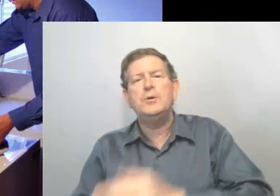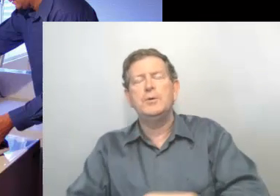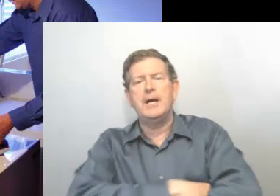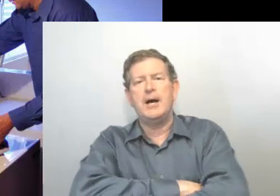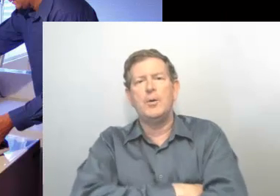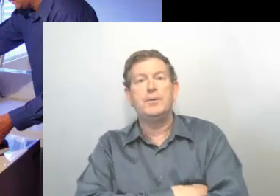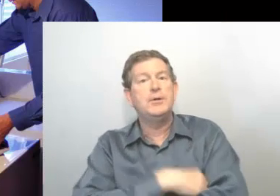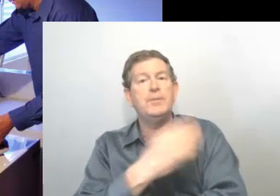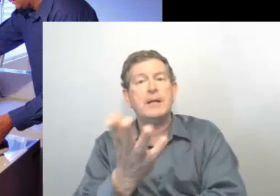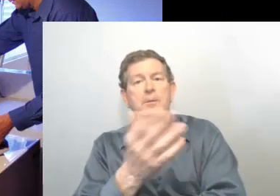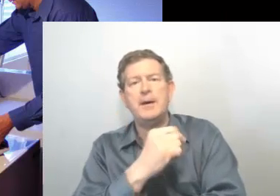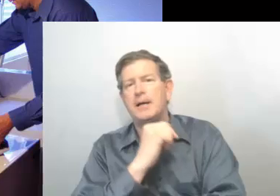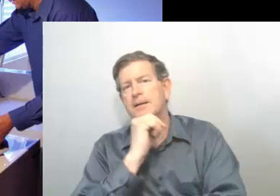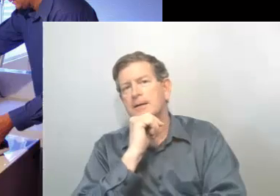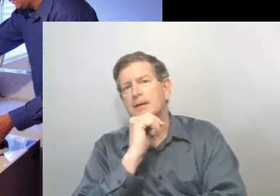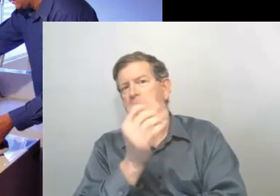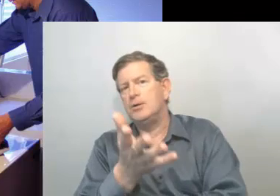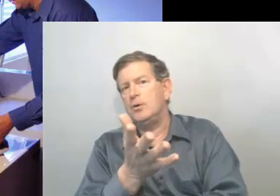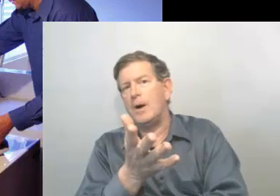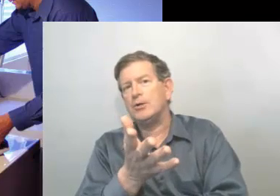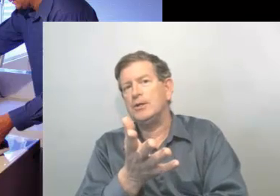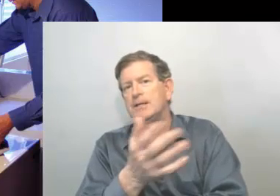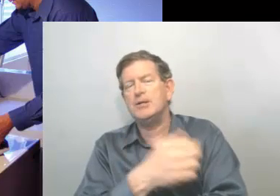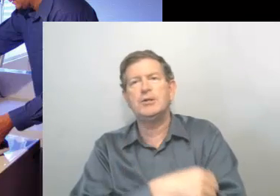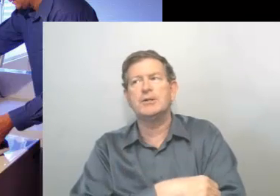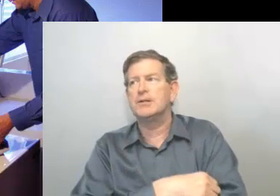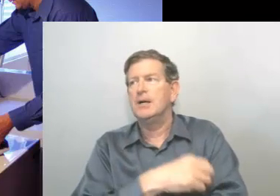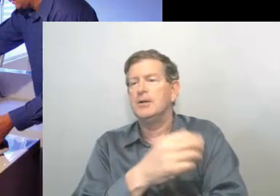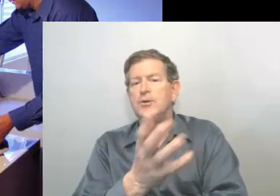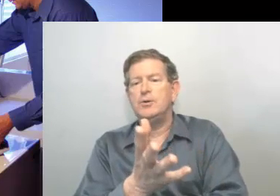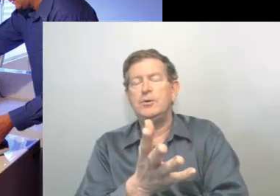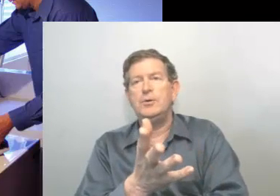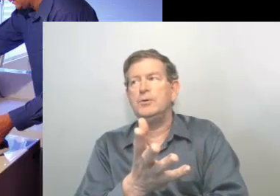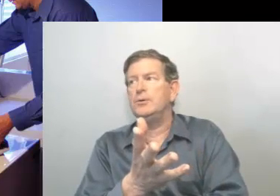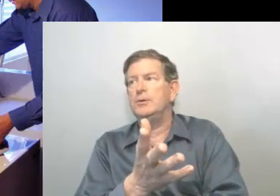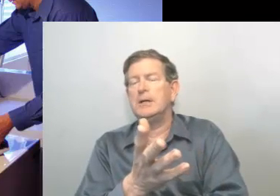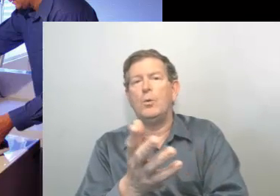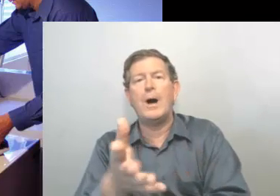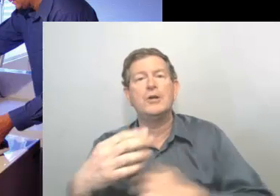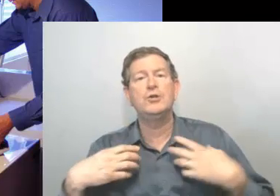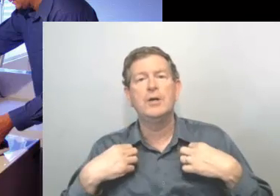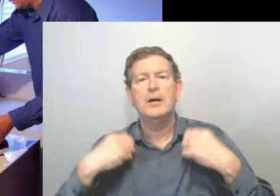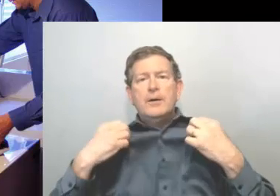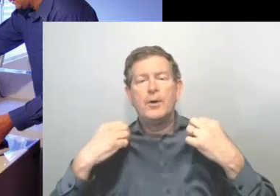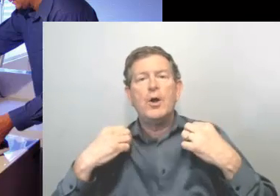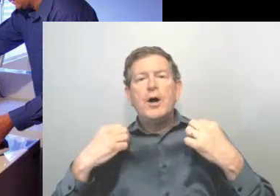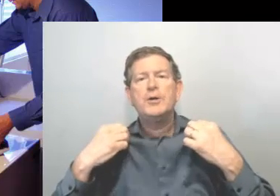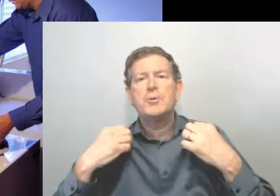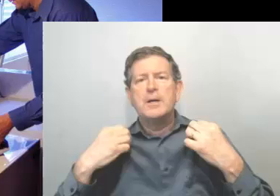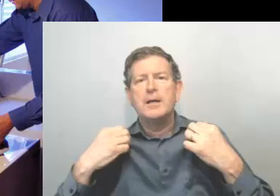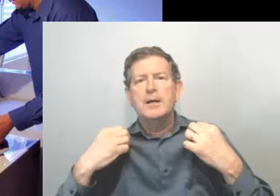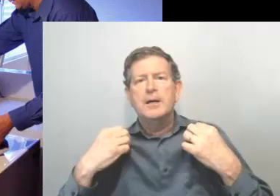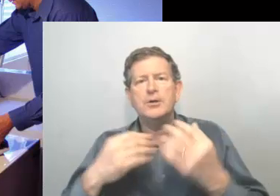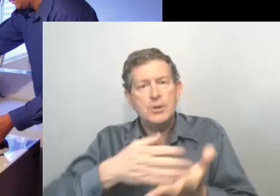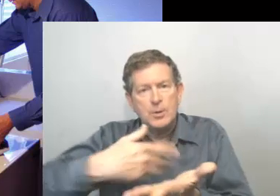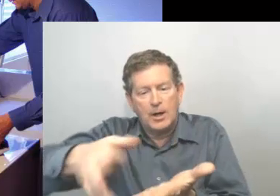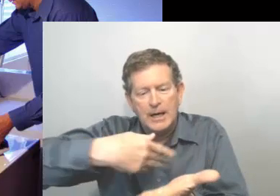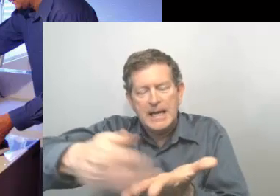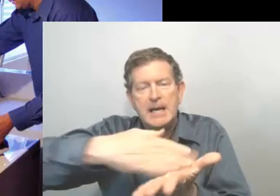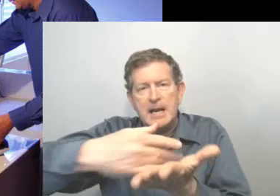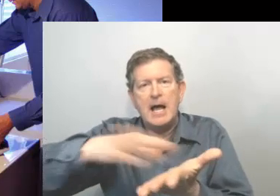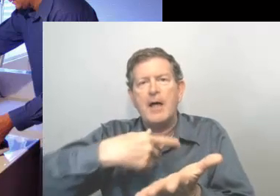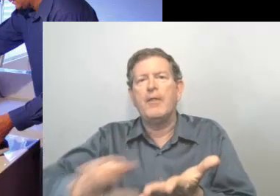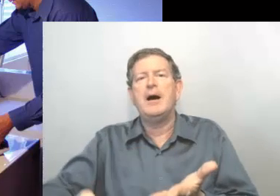What do you do to help? Do you make the bed? Do you wash the dishes? Do you wash the laundry? Do